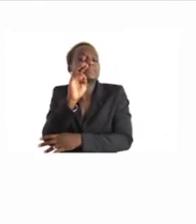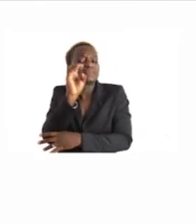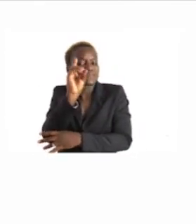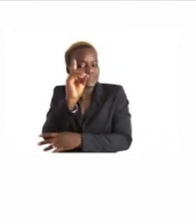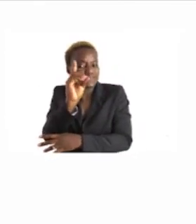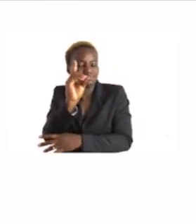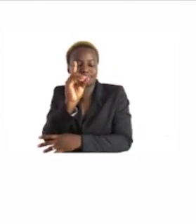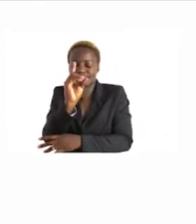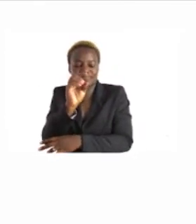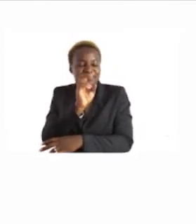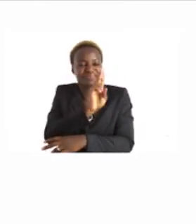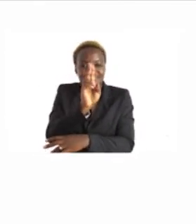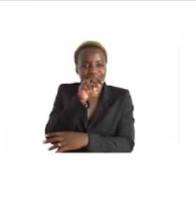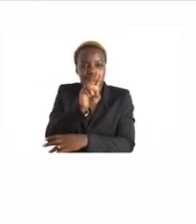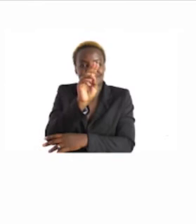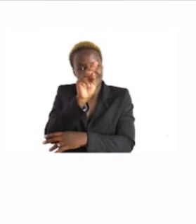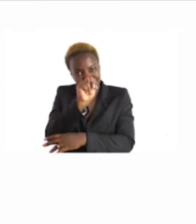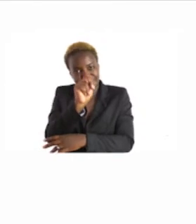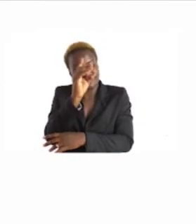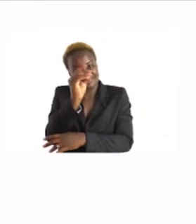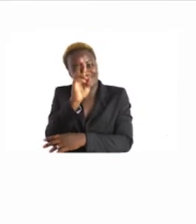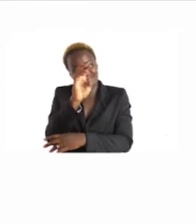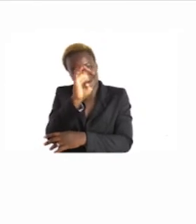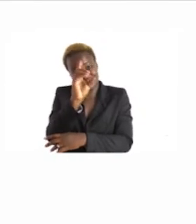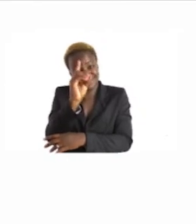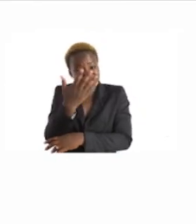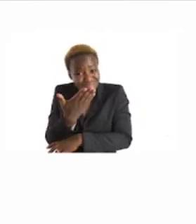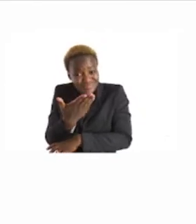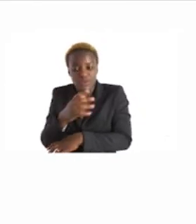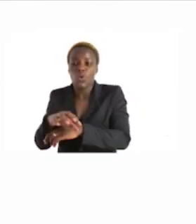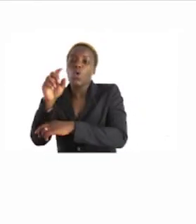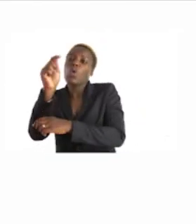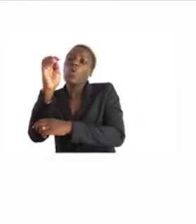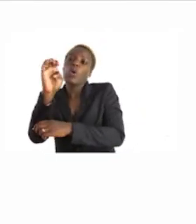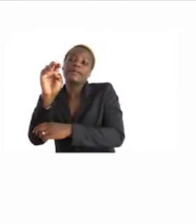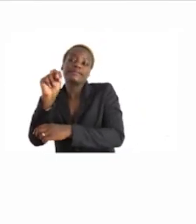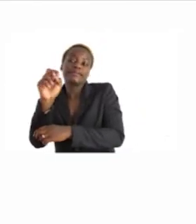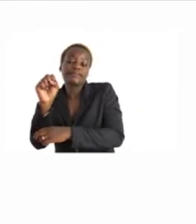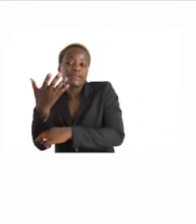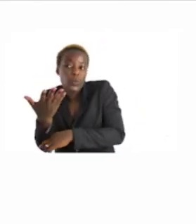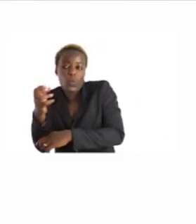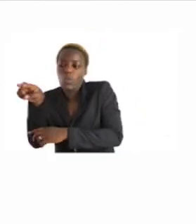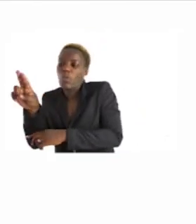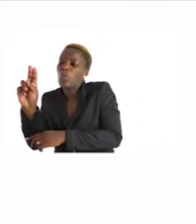that place. Is it hundreds, tens, or the units? You can only see there are only